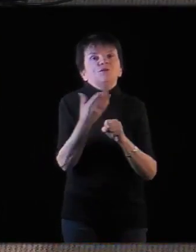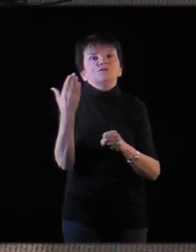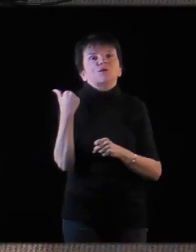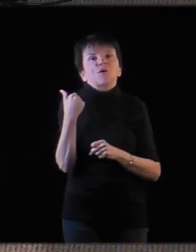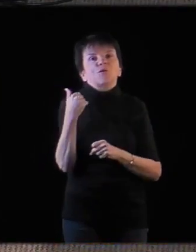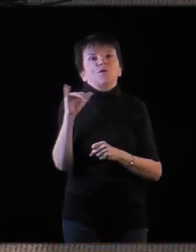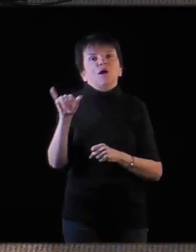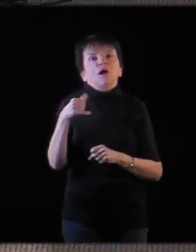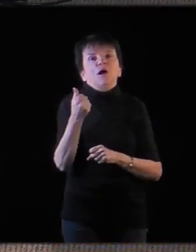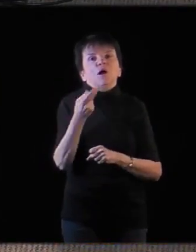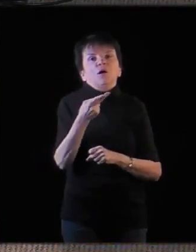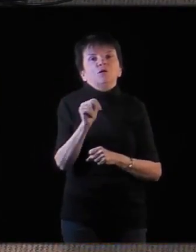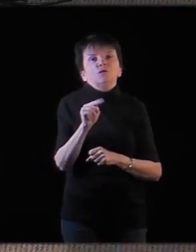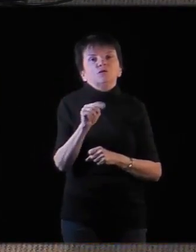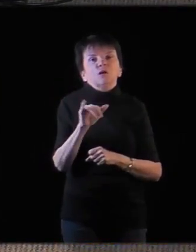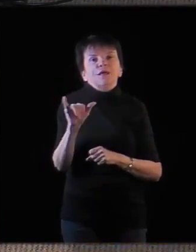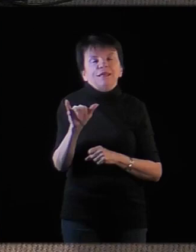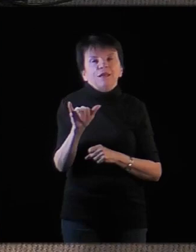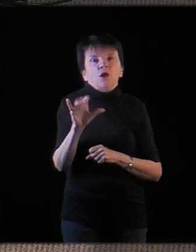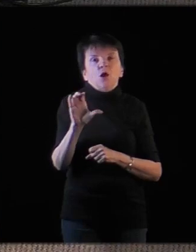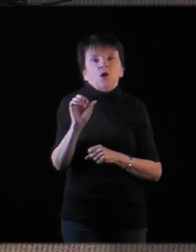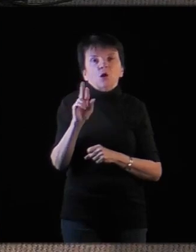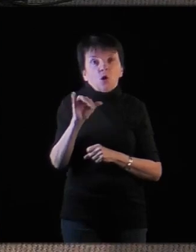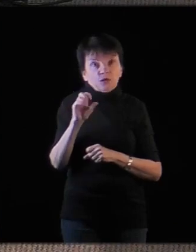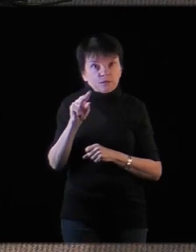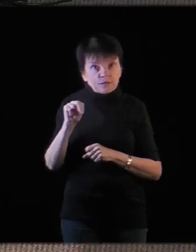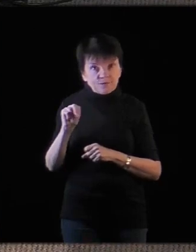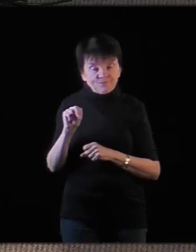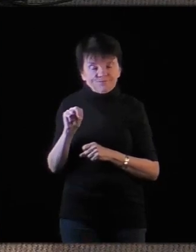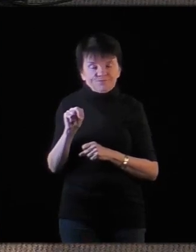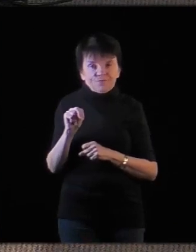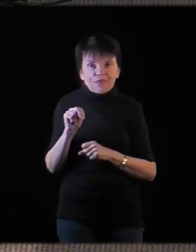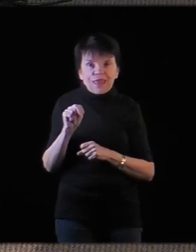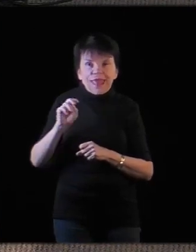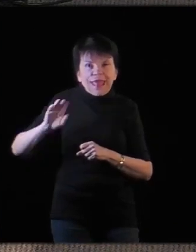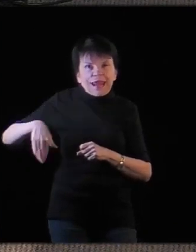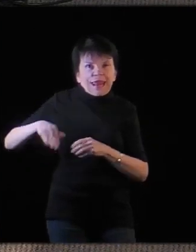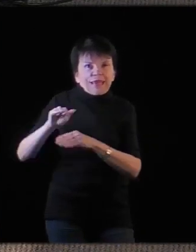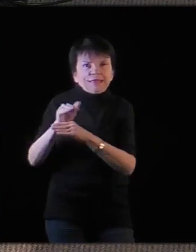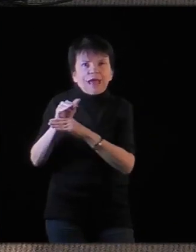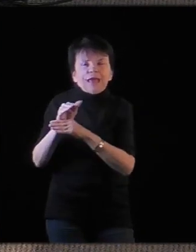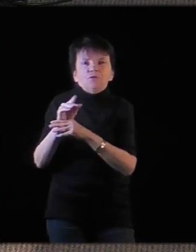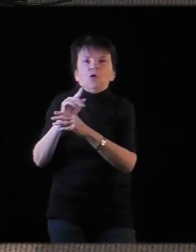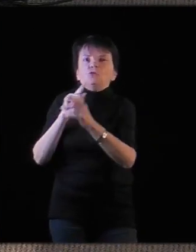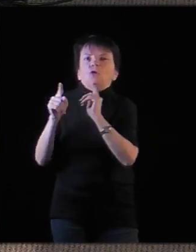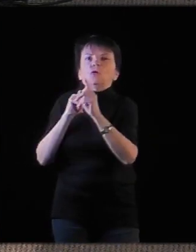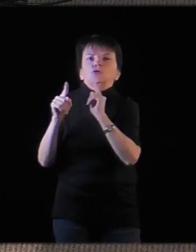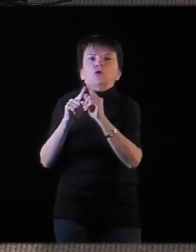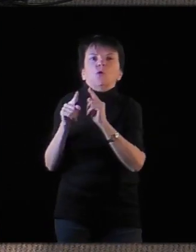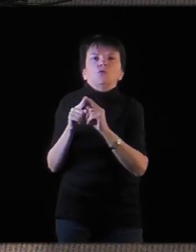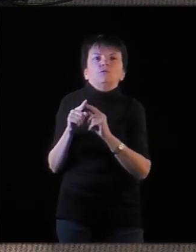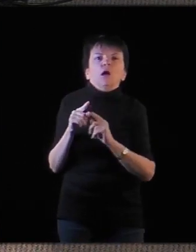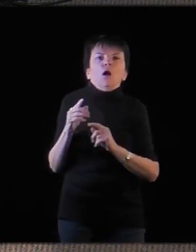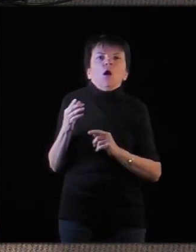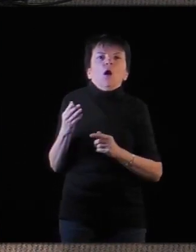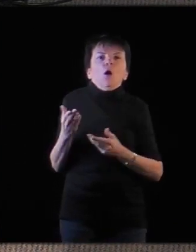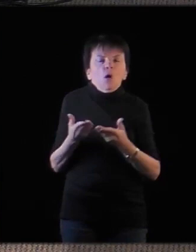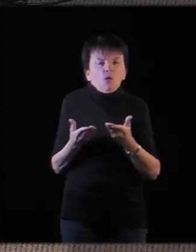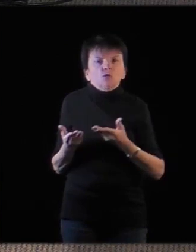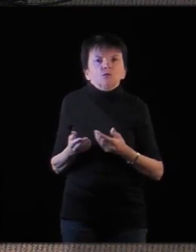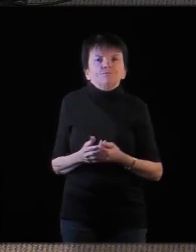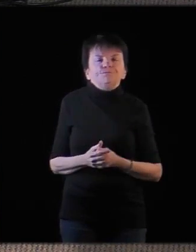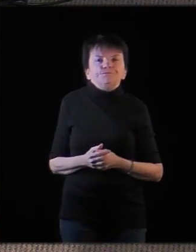Johnny Carson, the late night talk show host, had Billy Graham on his guest on the